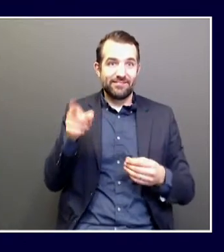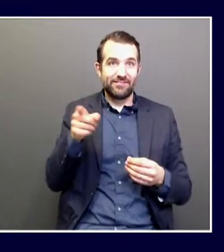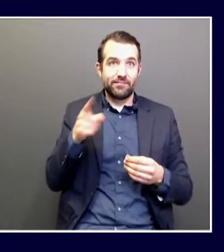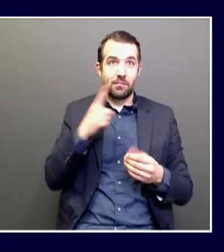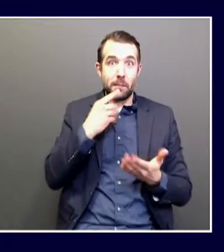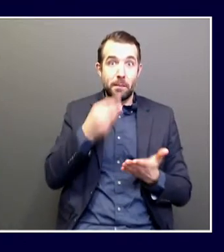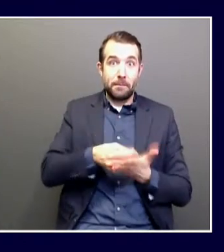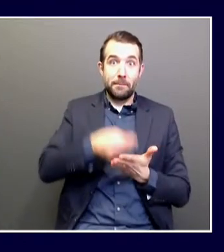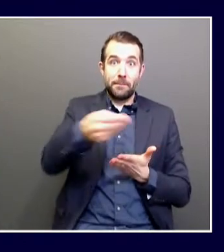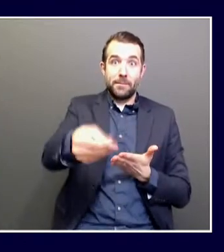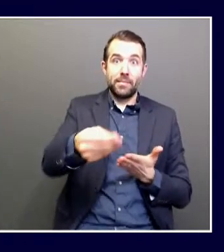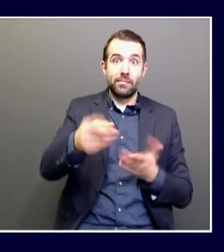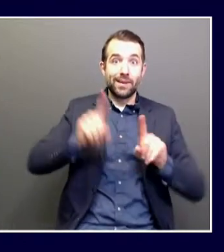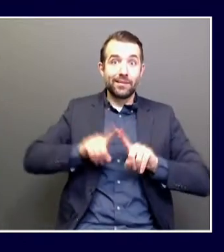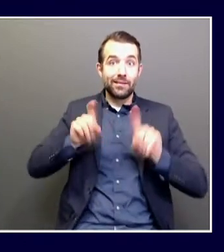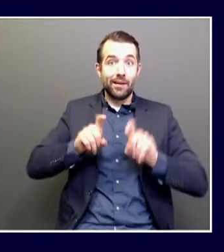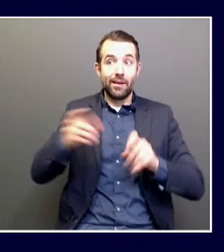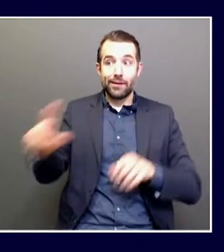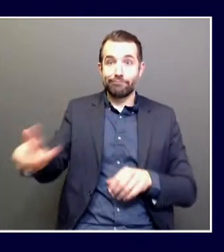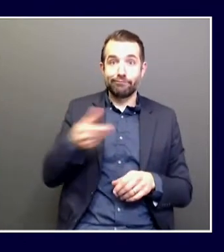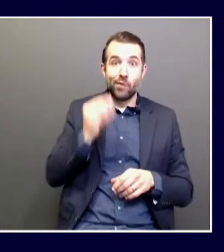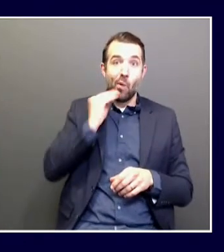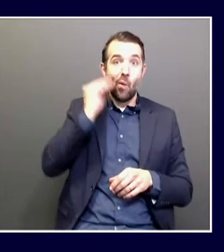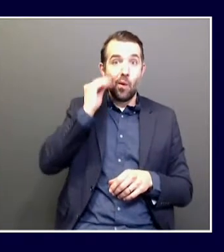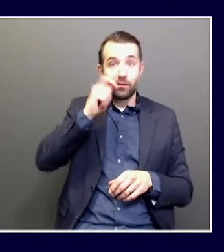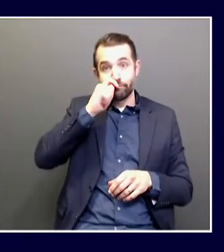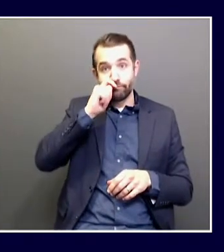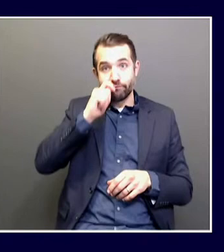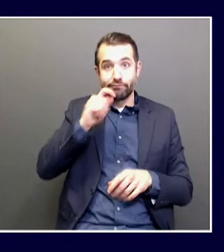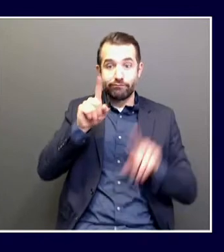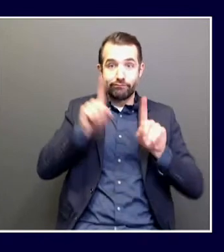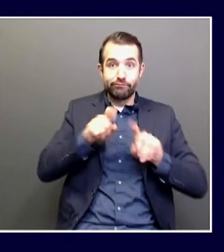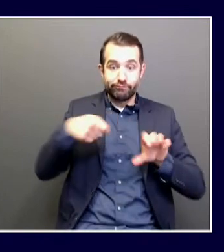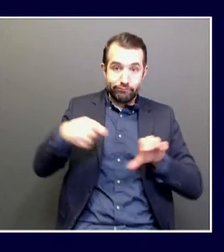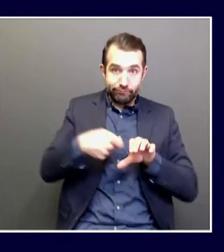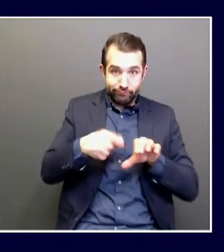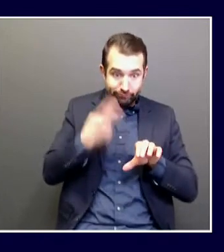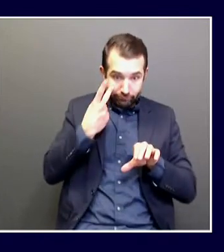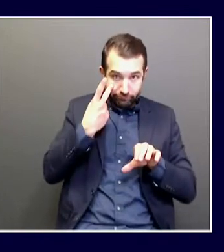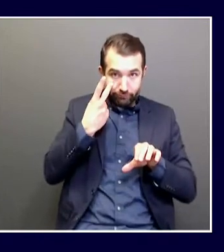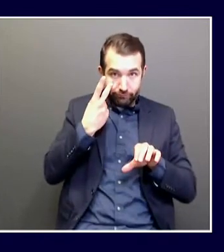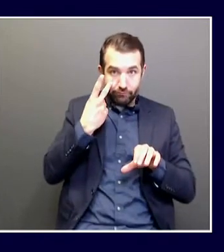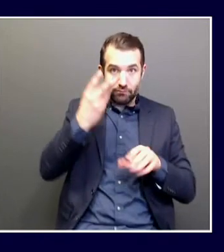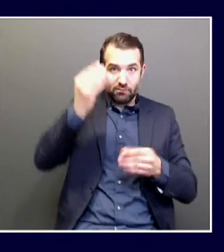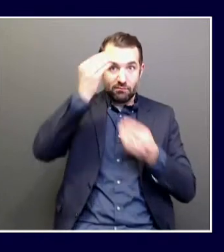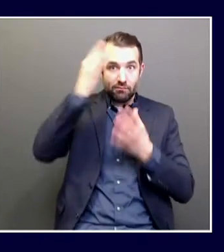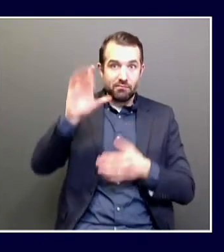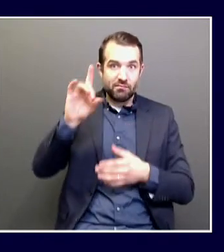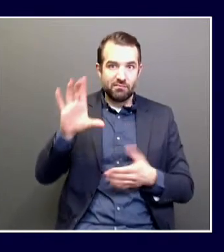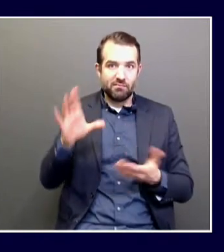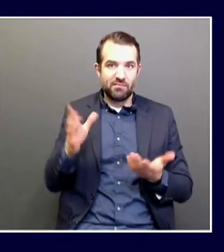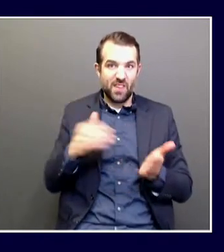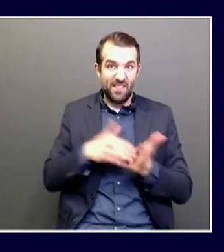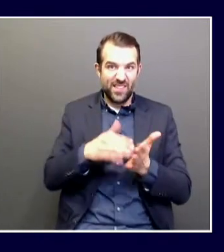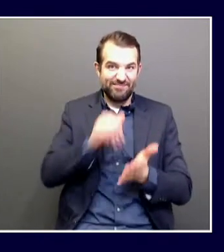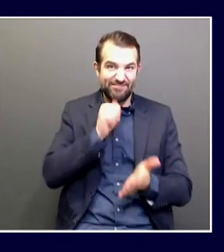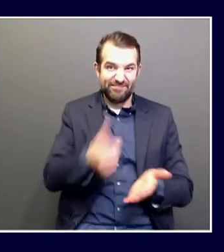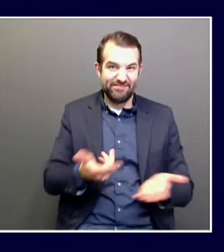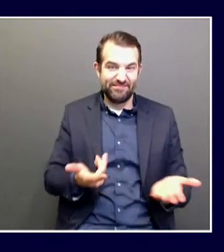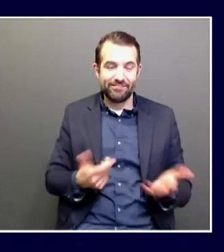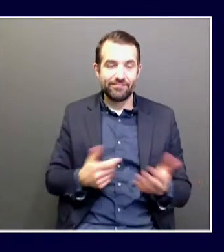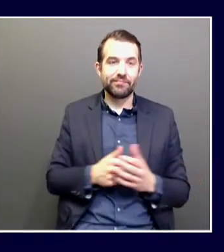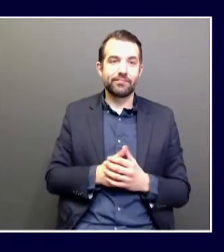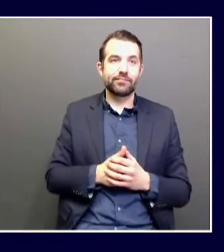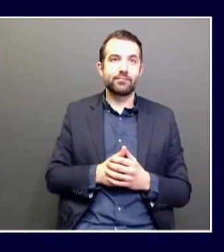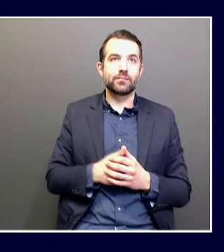going to get PCR testing? Those are the reports that get reported into our positivity rate. All of these questions have to be factored in, and